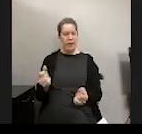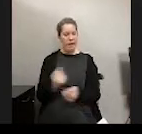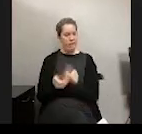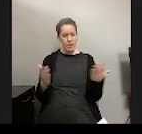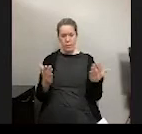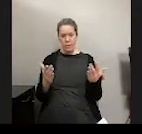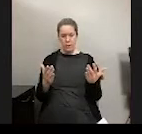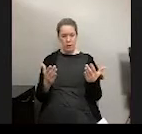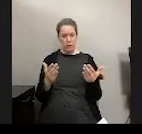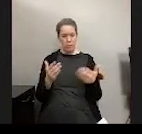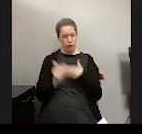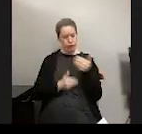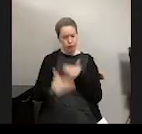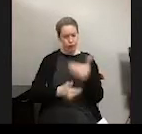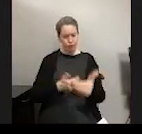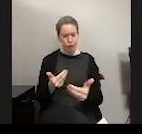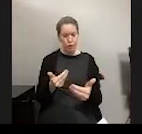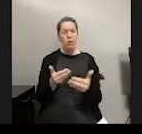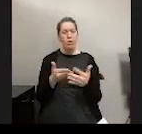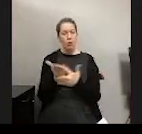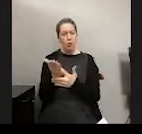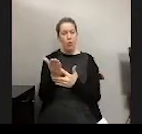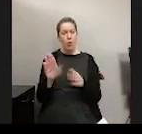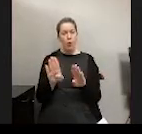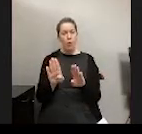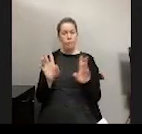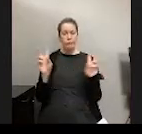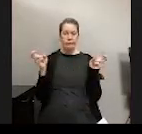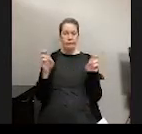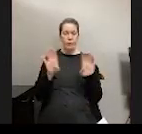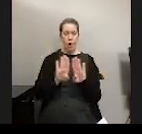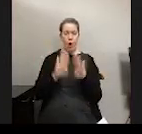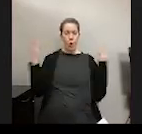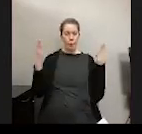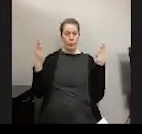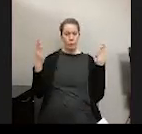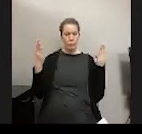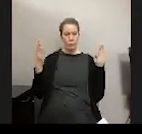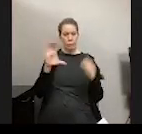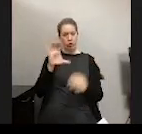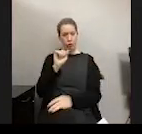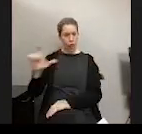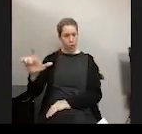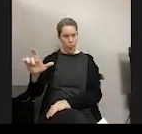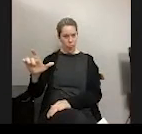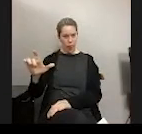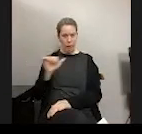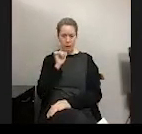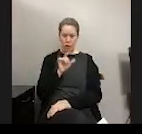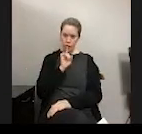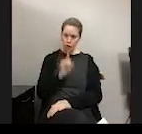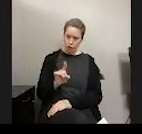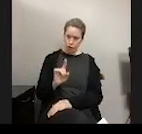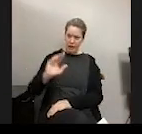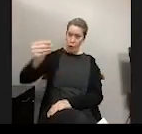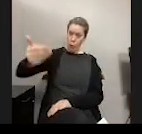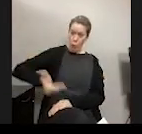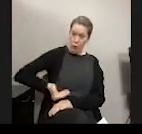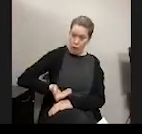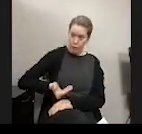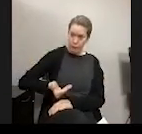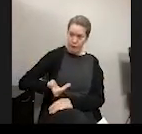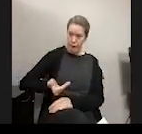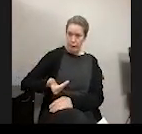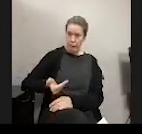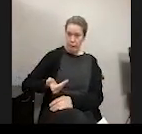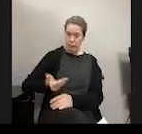open. But I don't know that that means that it's absolutely welcoming to everyone, or that it is, or it even gets to